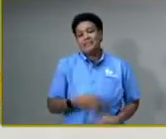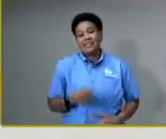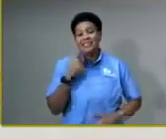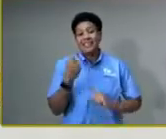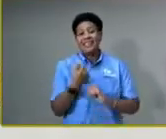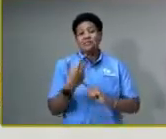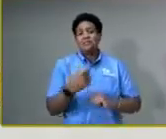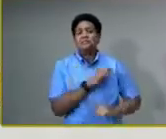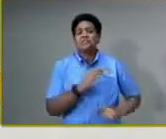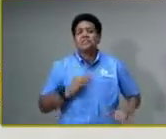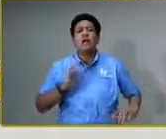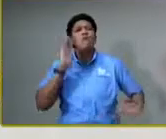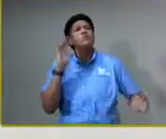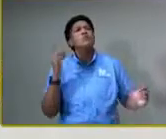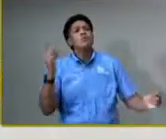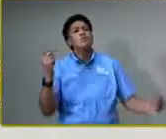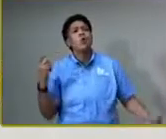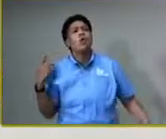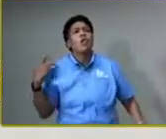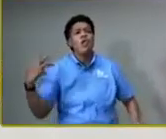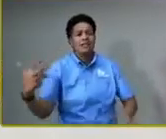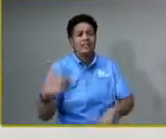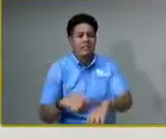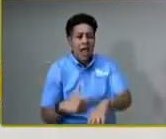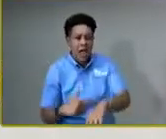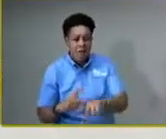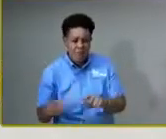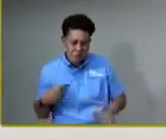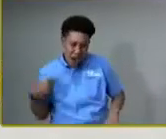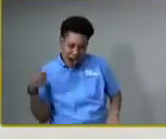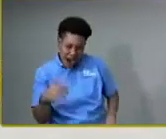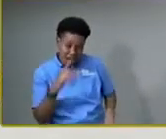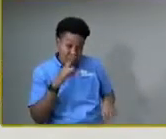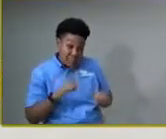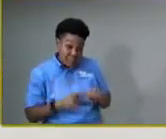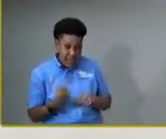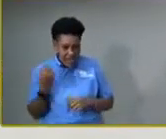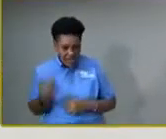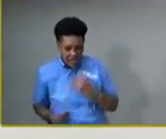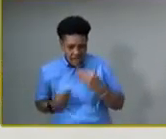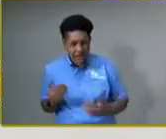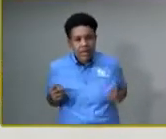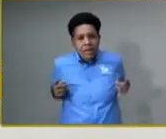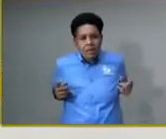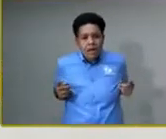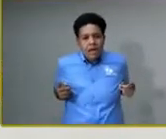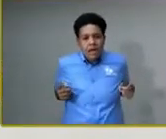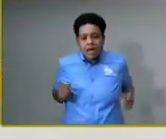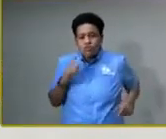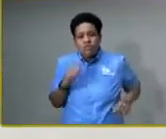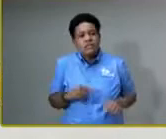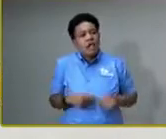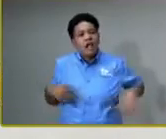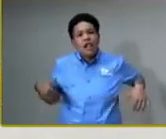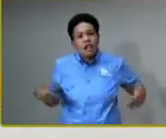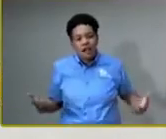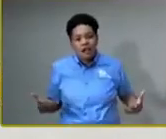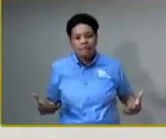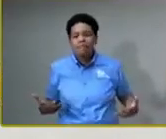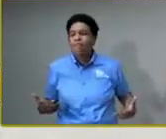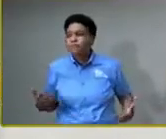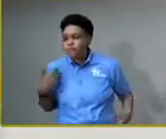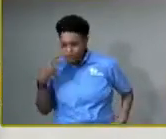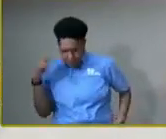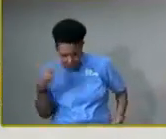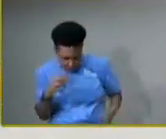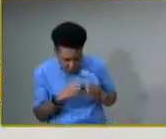of staff will be done over time, but we have asked for that to begin immediately. It has started. We will then make